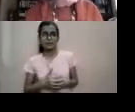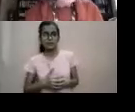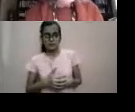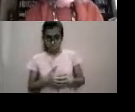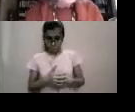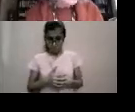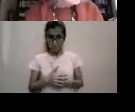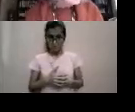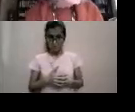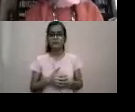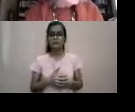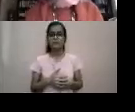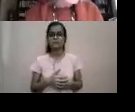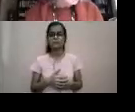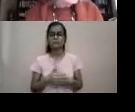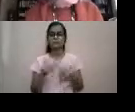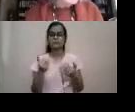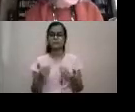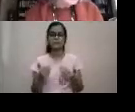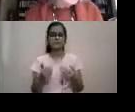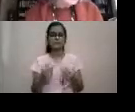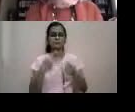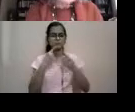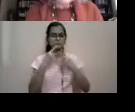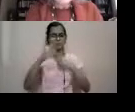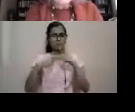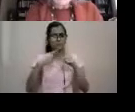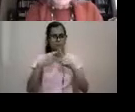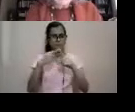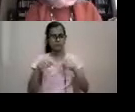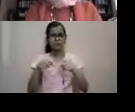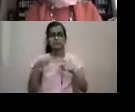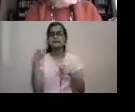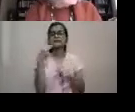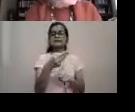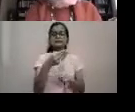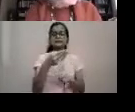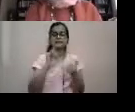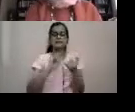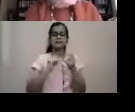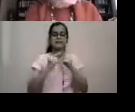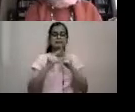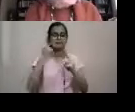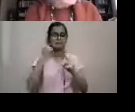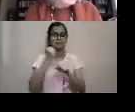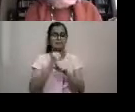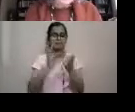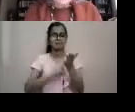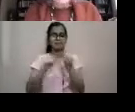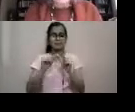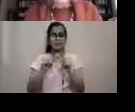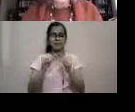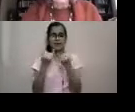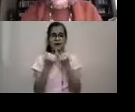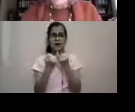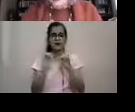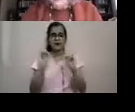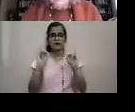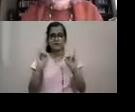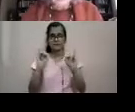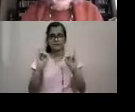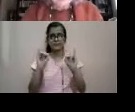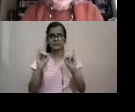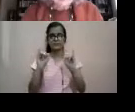So I will start talking about the stigma of independence and what I call the illusion